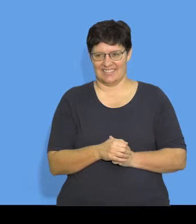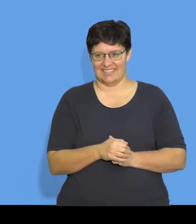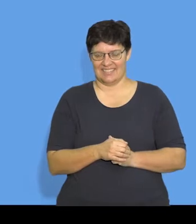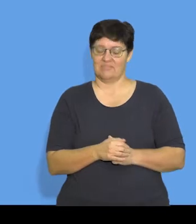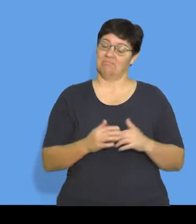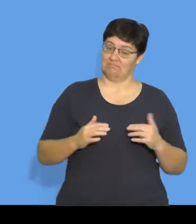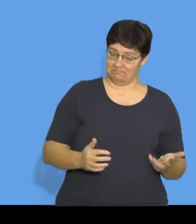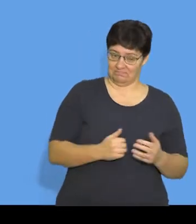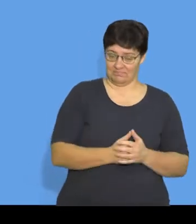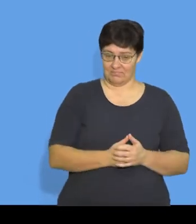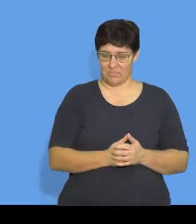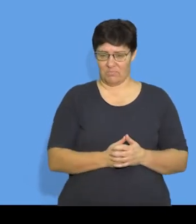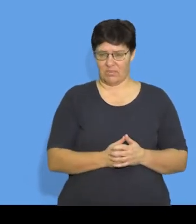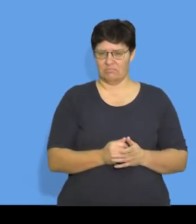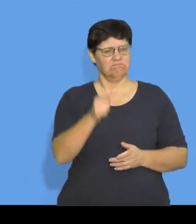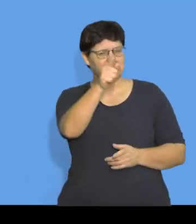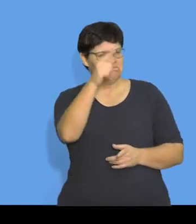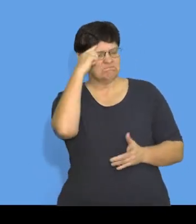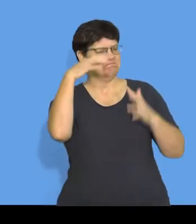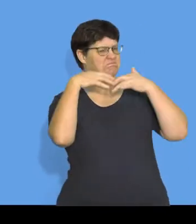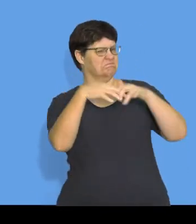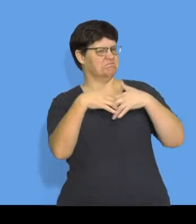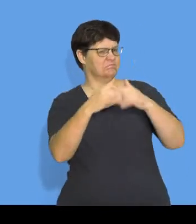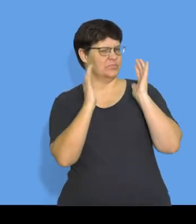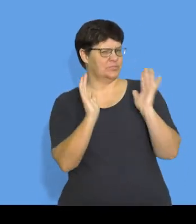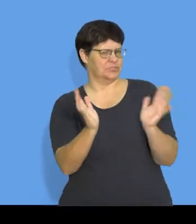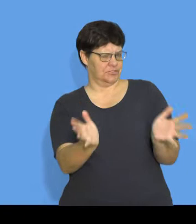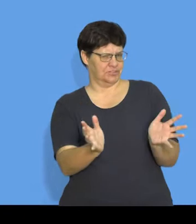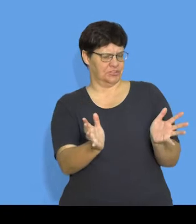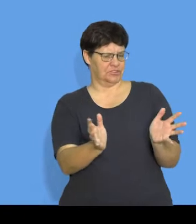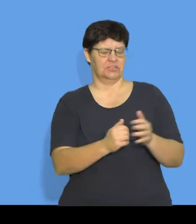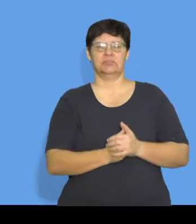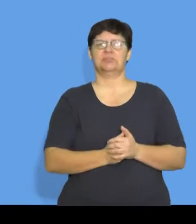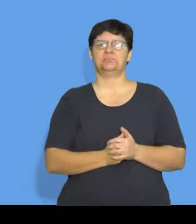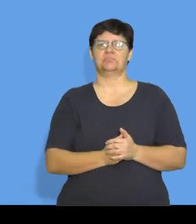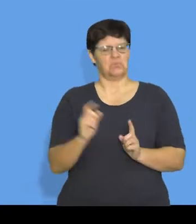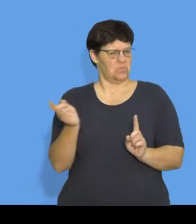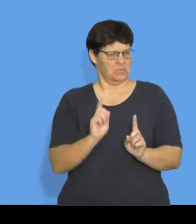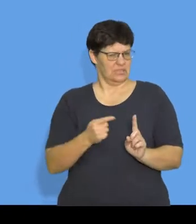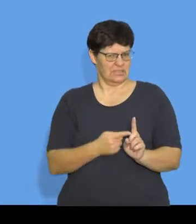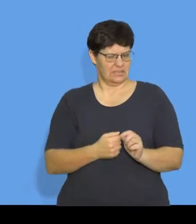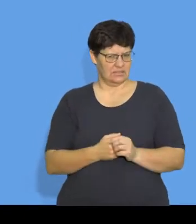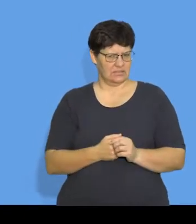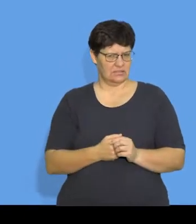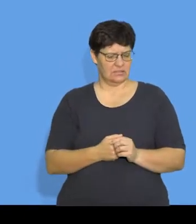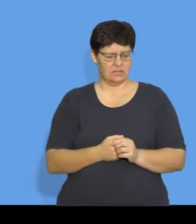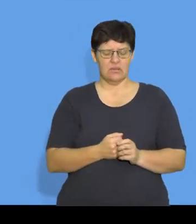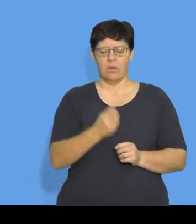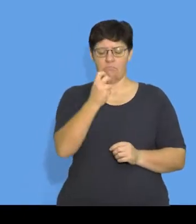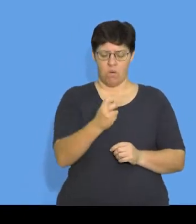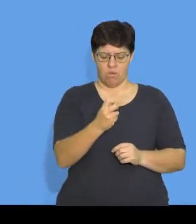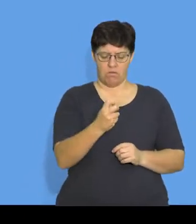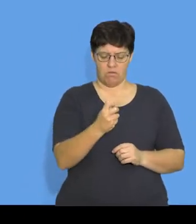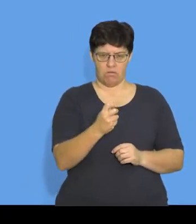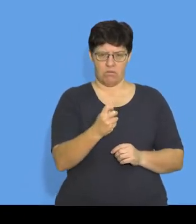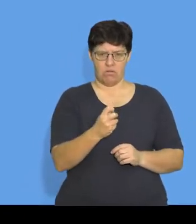So, have you thought about how the motion of a ball changes